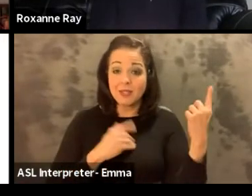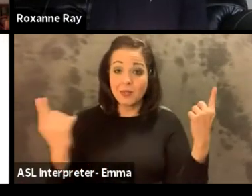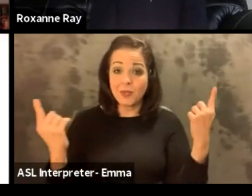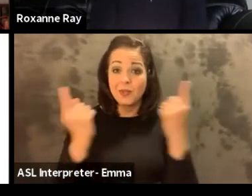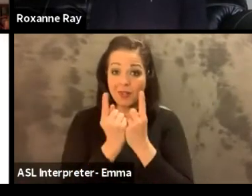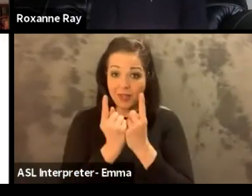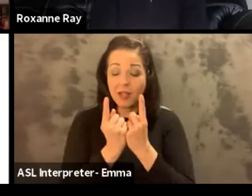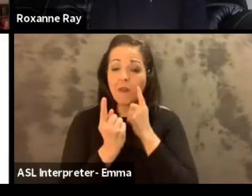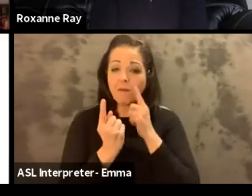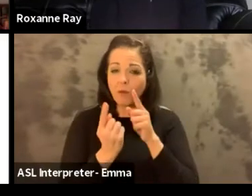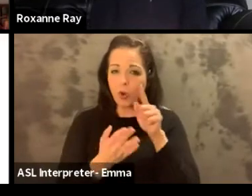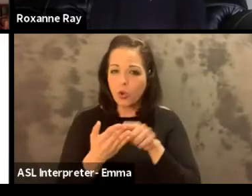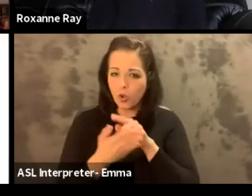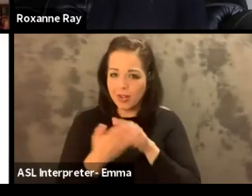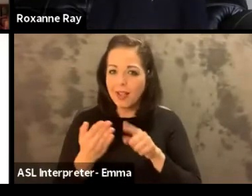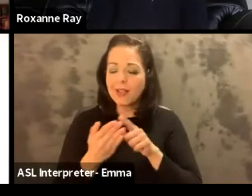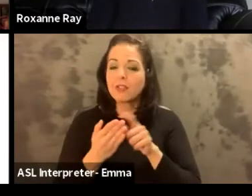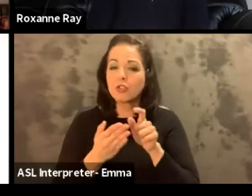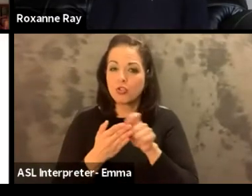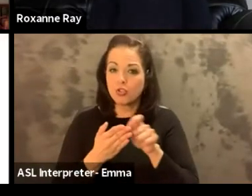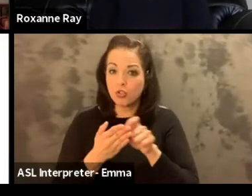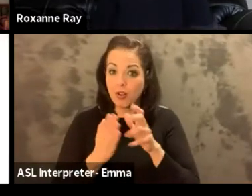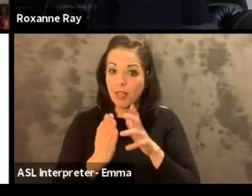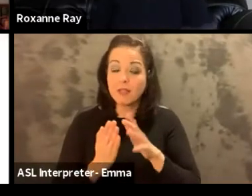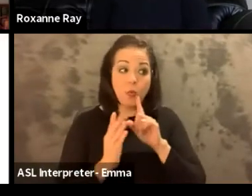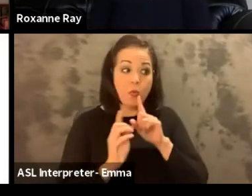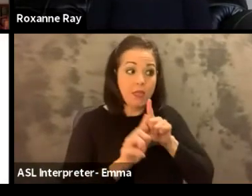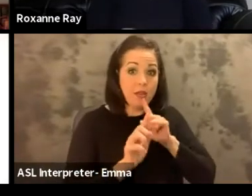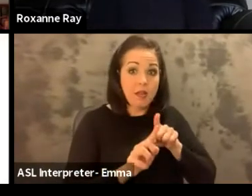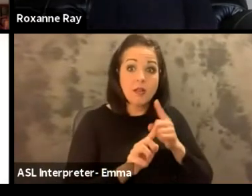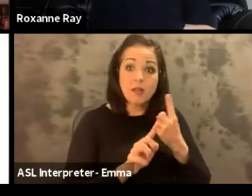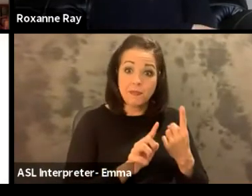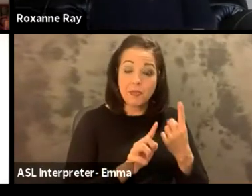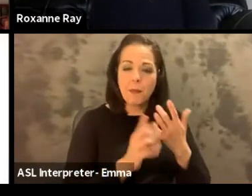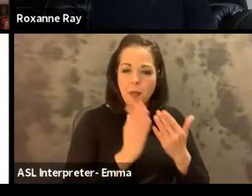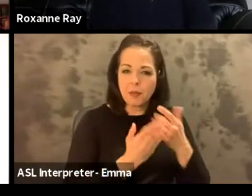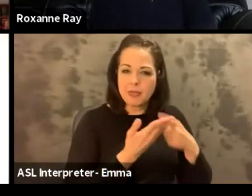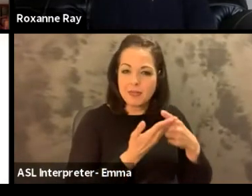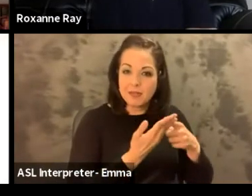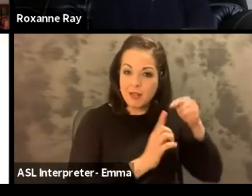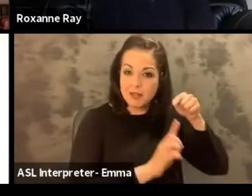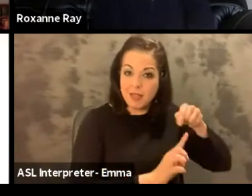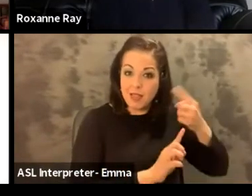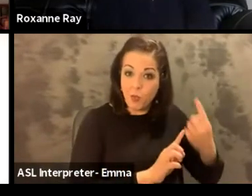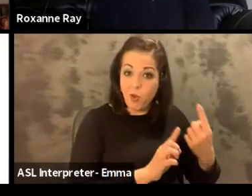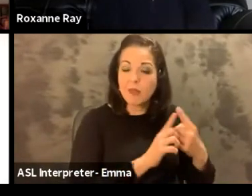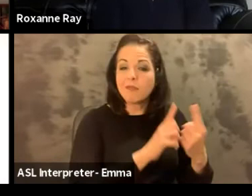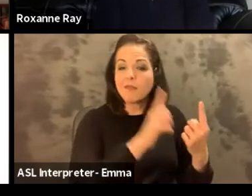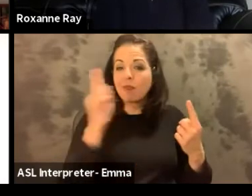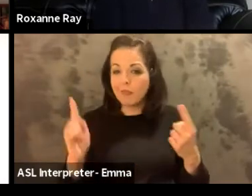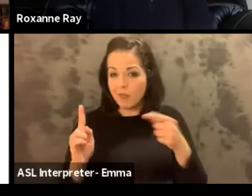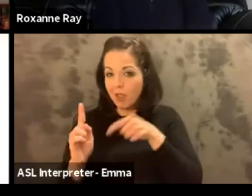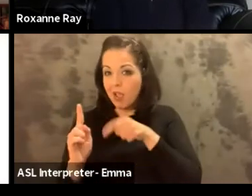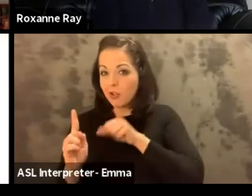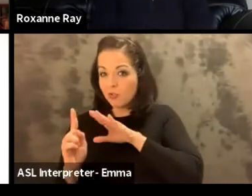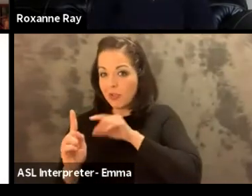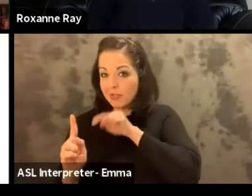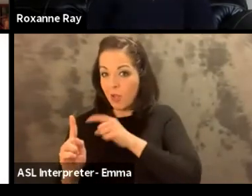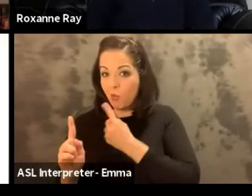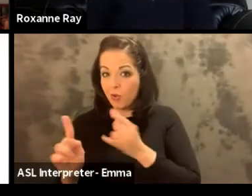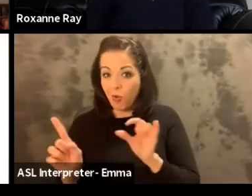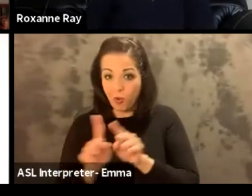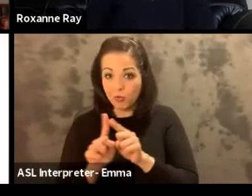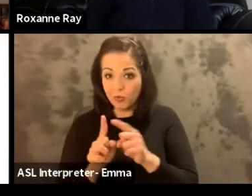critics, journalists. So when they cover one, they should probably address the other one. I think for me personally, when